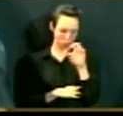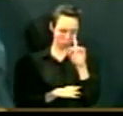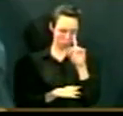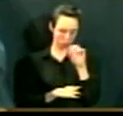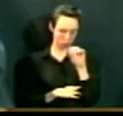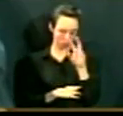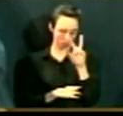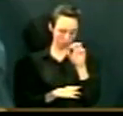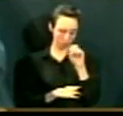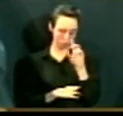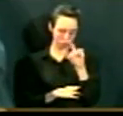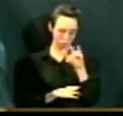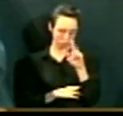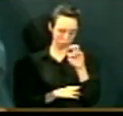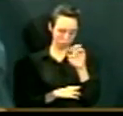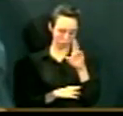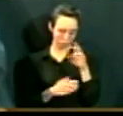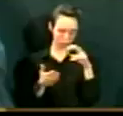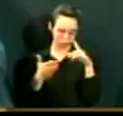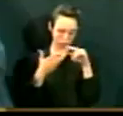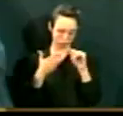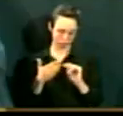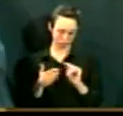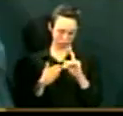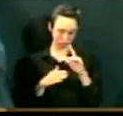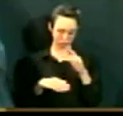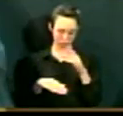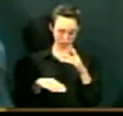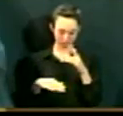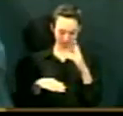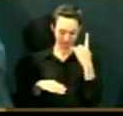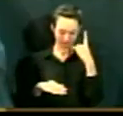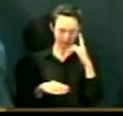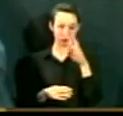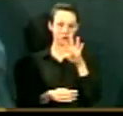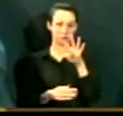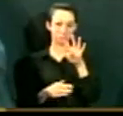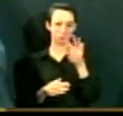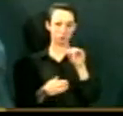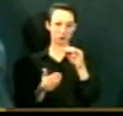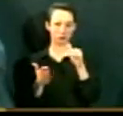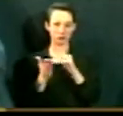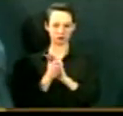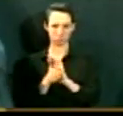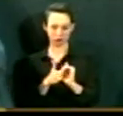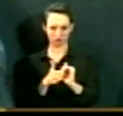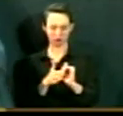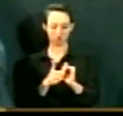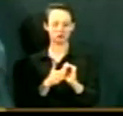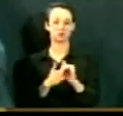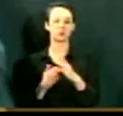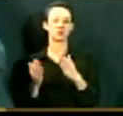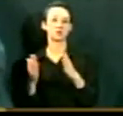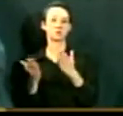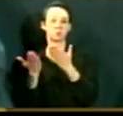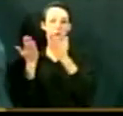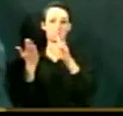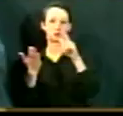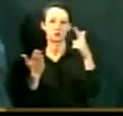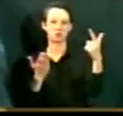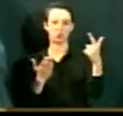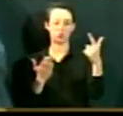clubs at Knox County Elementary Schools. Motion by Mr. Norman, seconded by Ms. Roundtree. Any